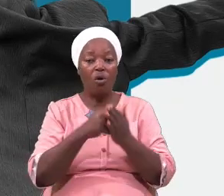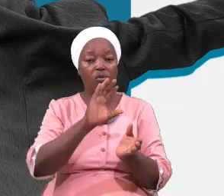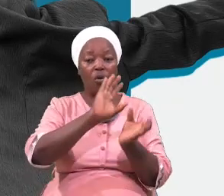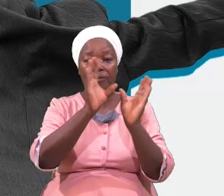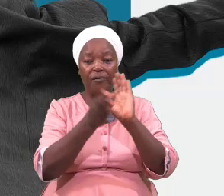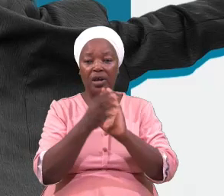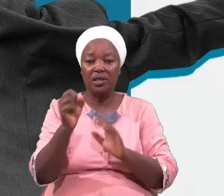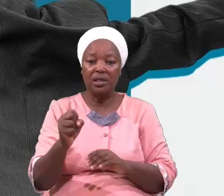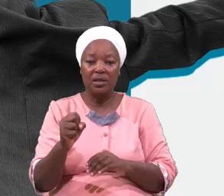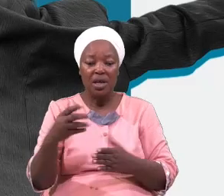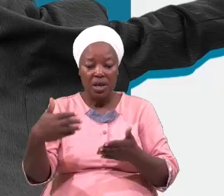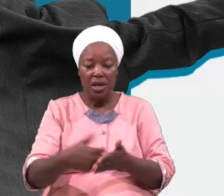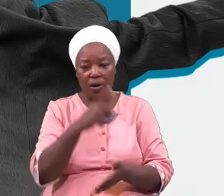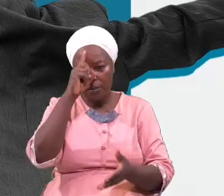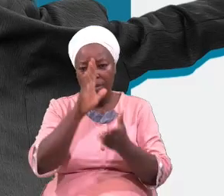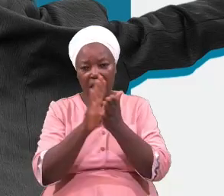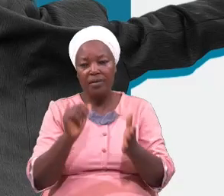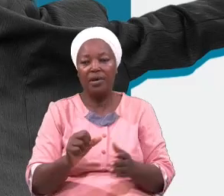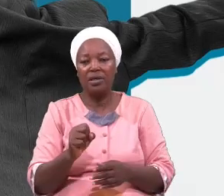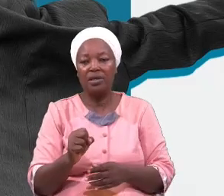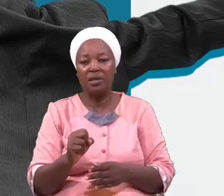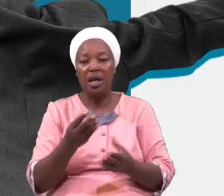new believers banquet.